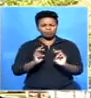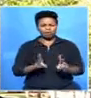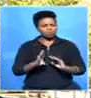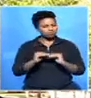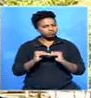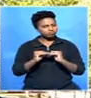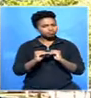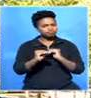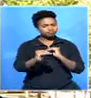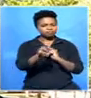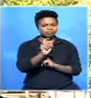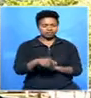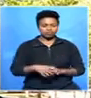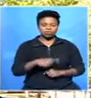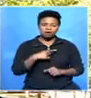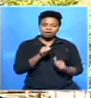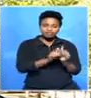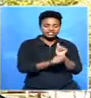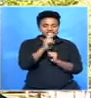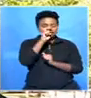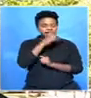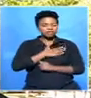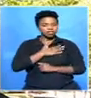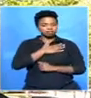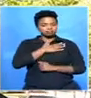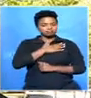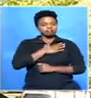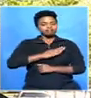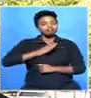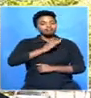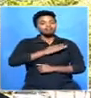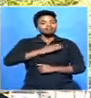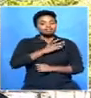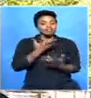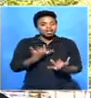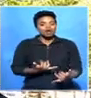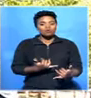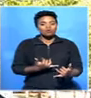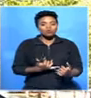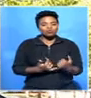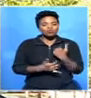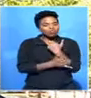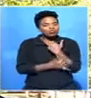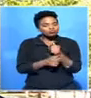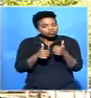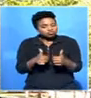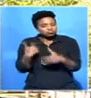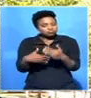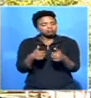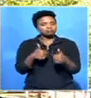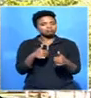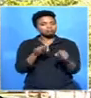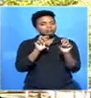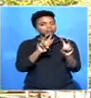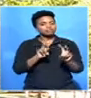us can be comfortable that now the country is stable, that is